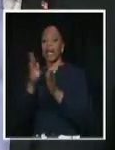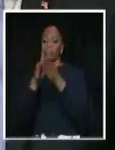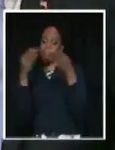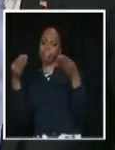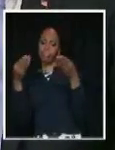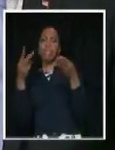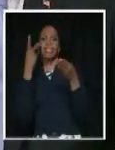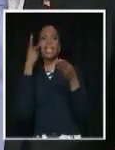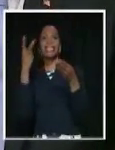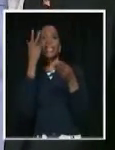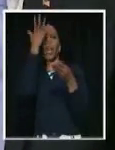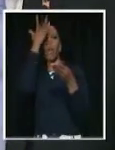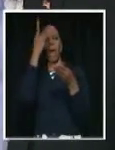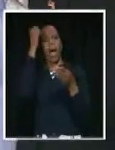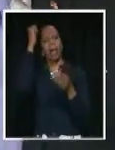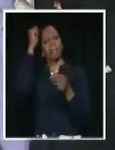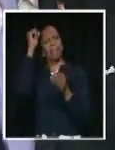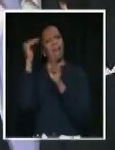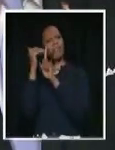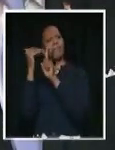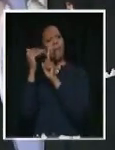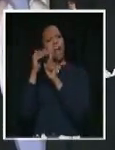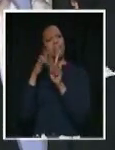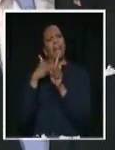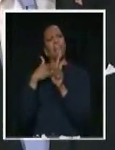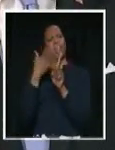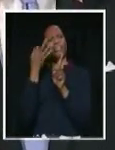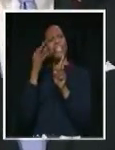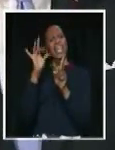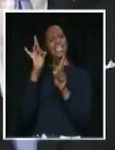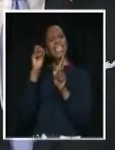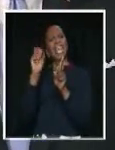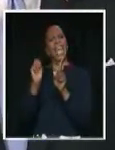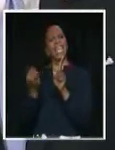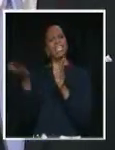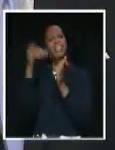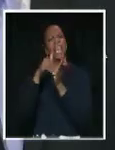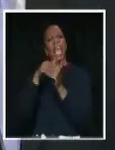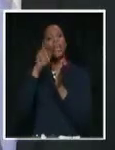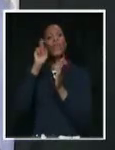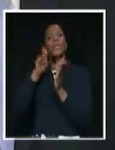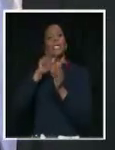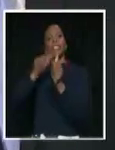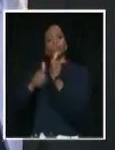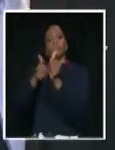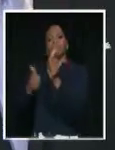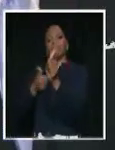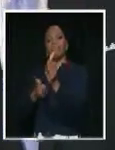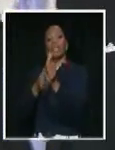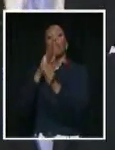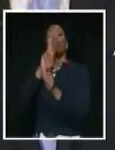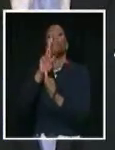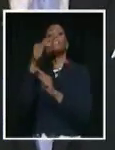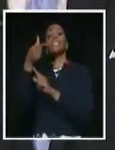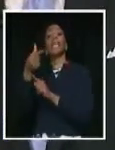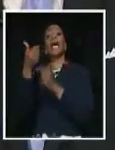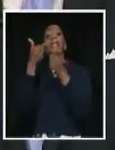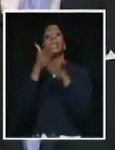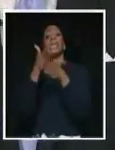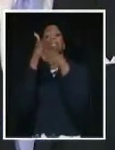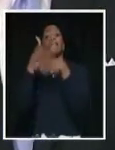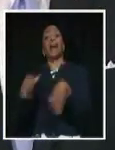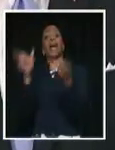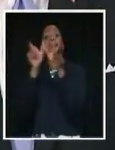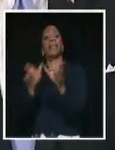ad because it immediately reminded me of it. I felt like it was the 1980s all over again. We've got to get away from this. Rudy Giuliani did divide us very